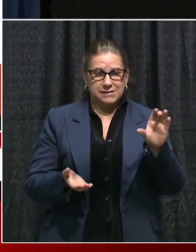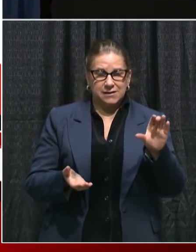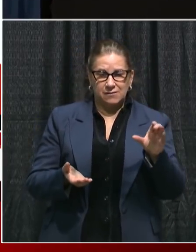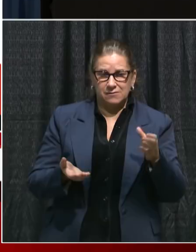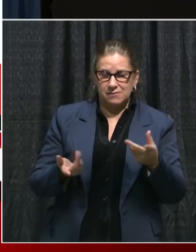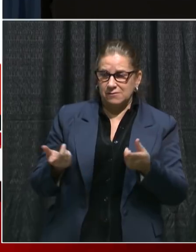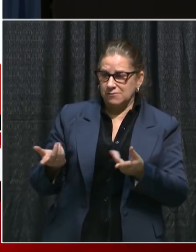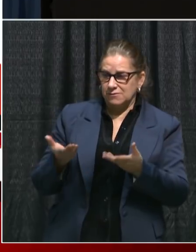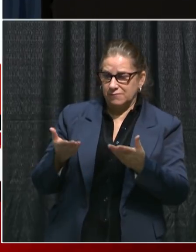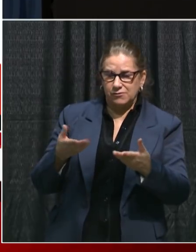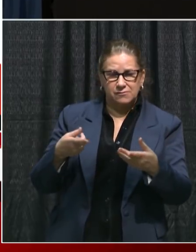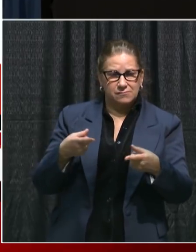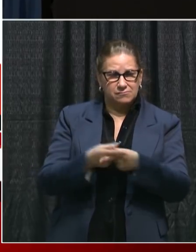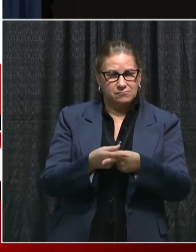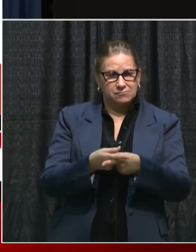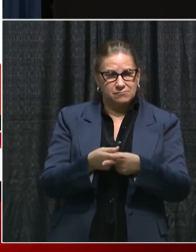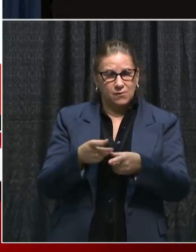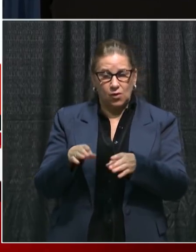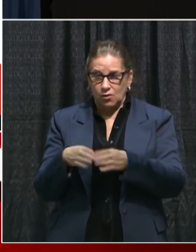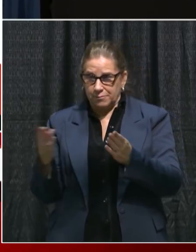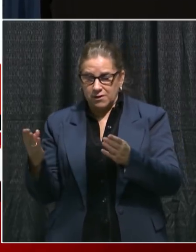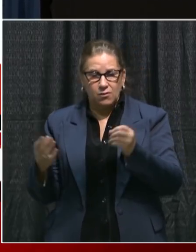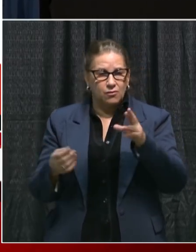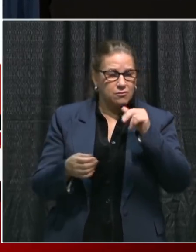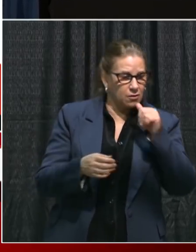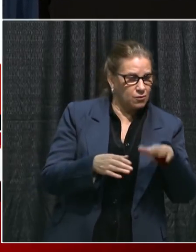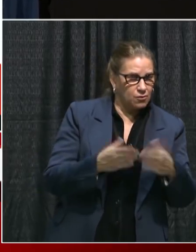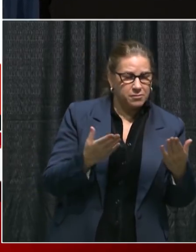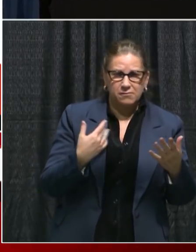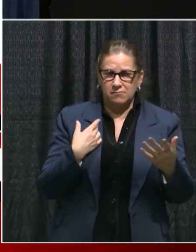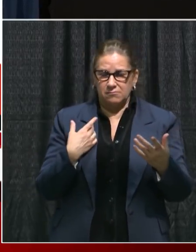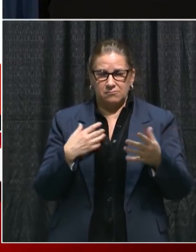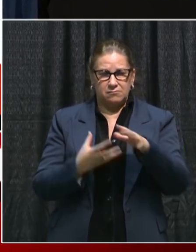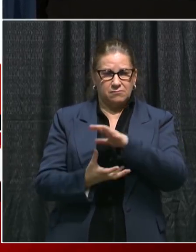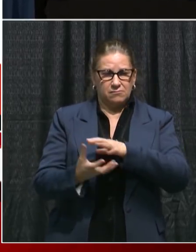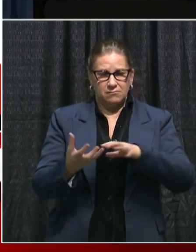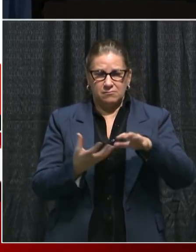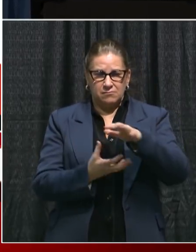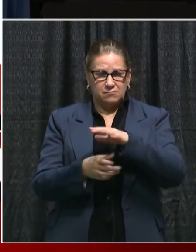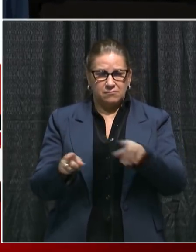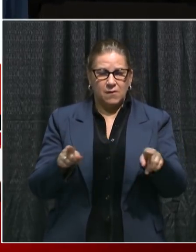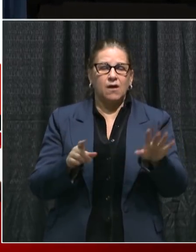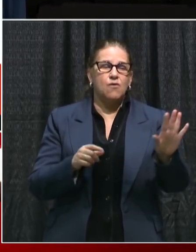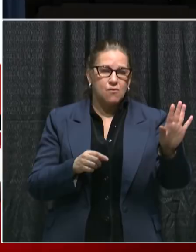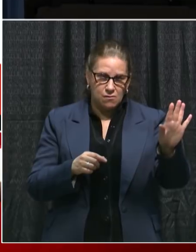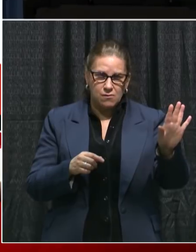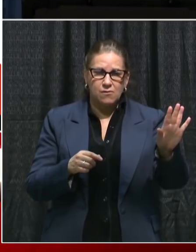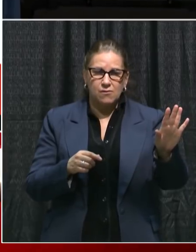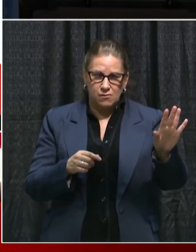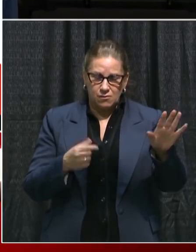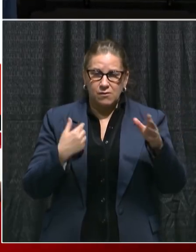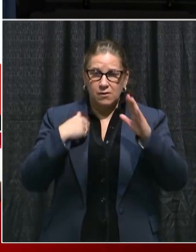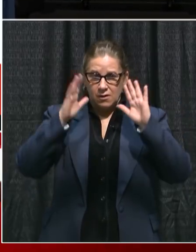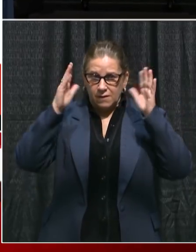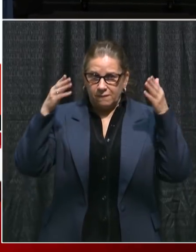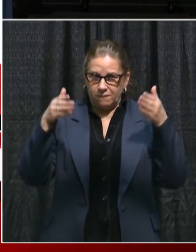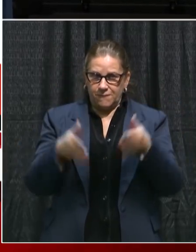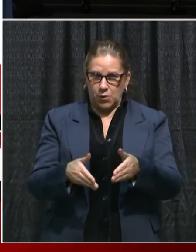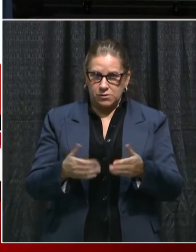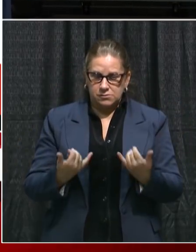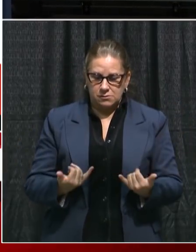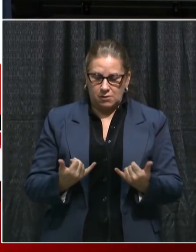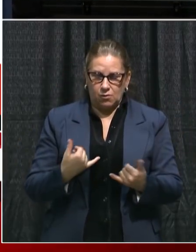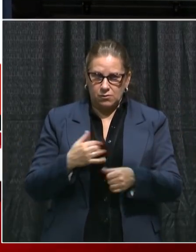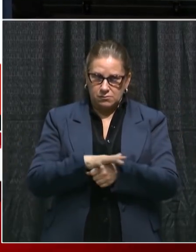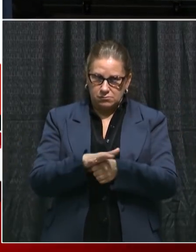the reopening of this country? Well, we've been very focused on our jurisdiction. I'm not sure what outlet